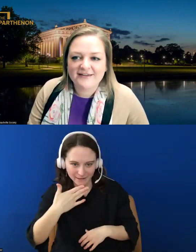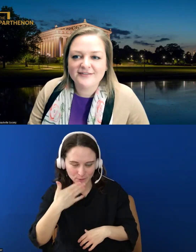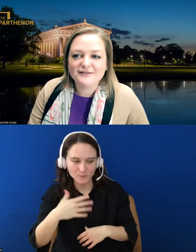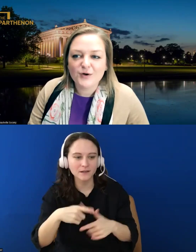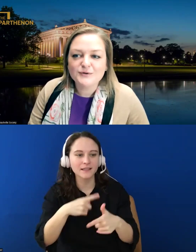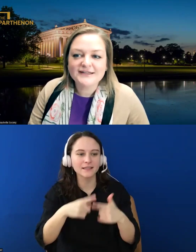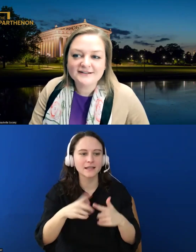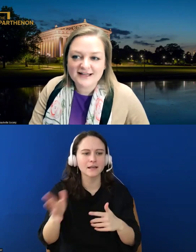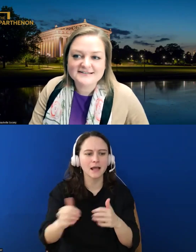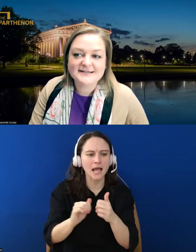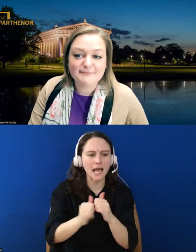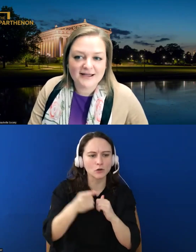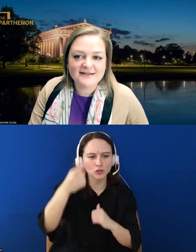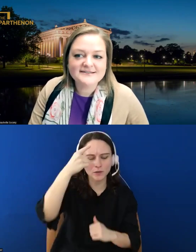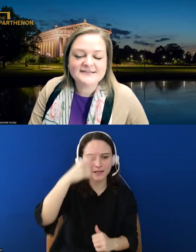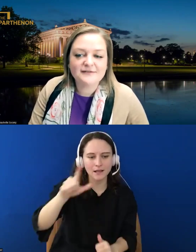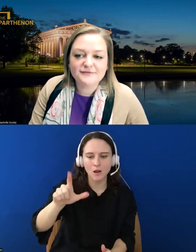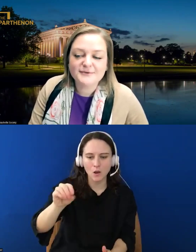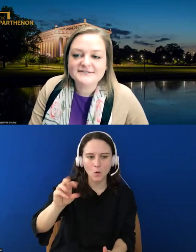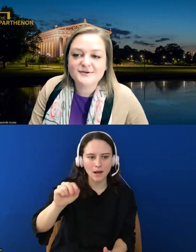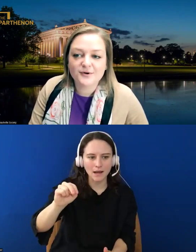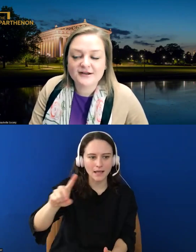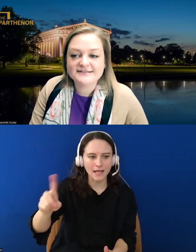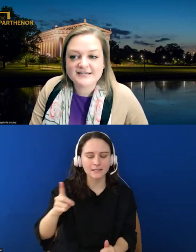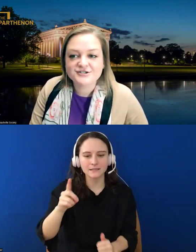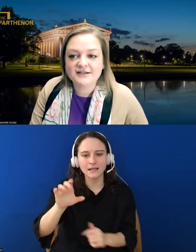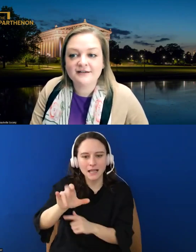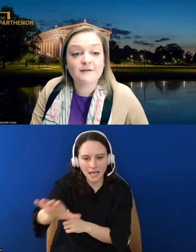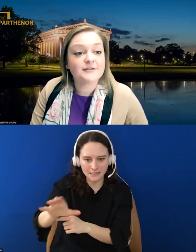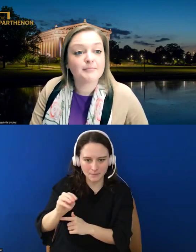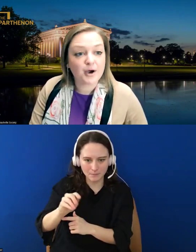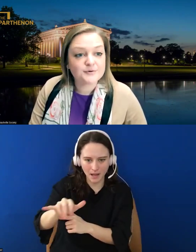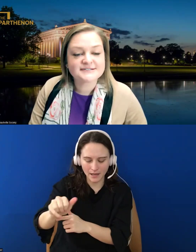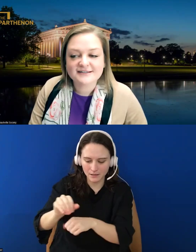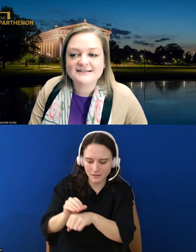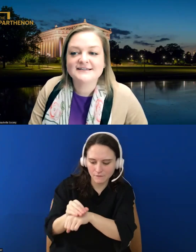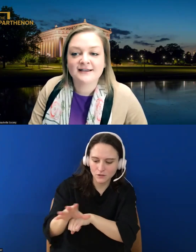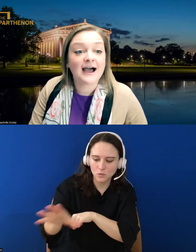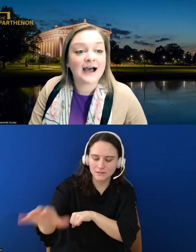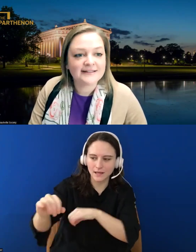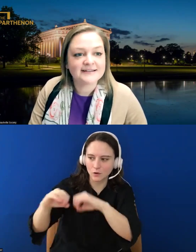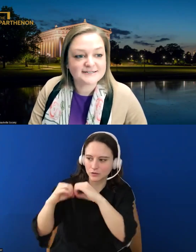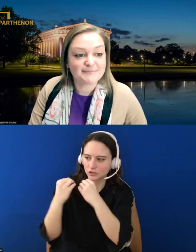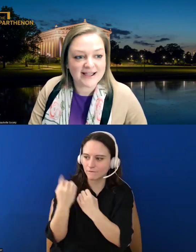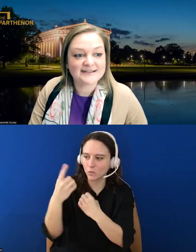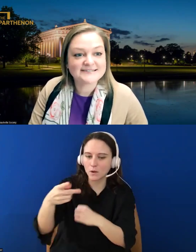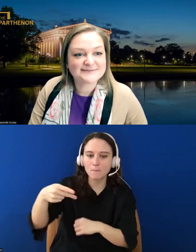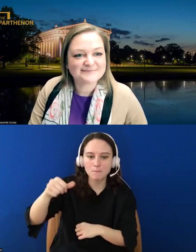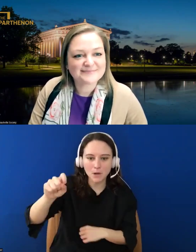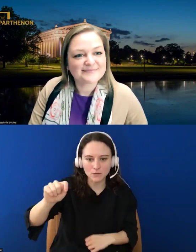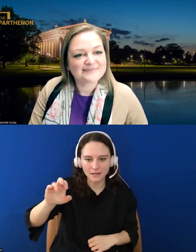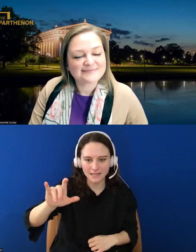think the lowland classic Mayas influenced the organization of the post-classic highland